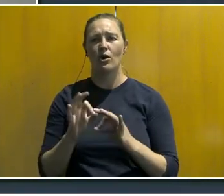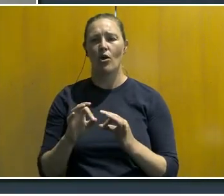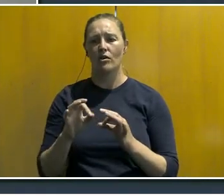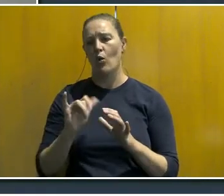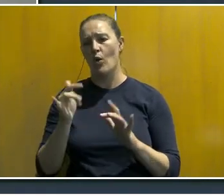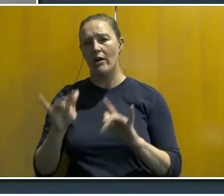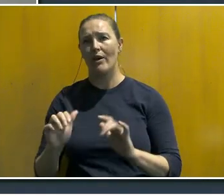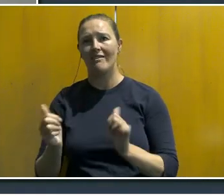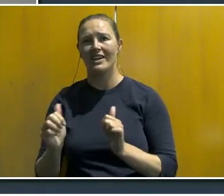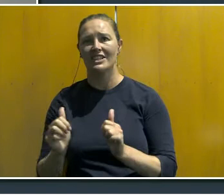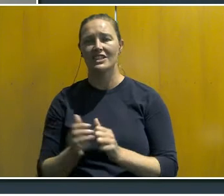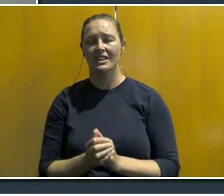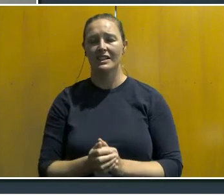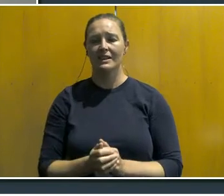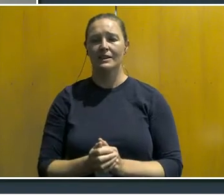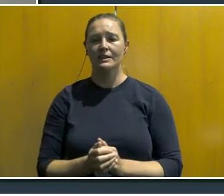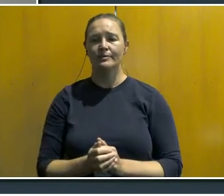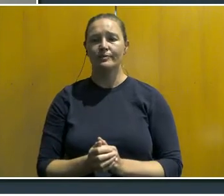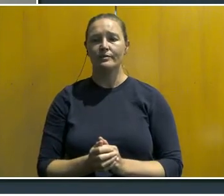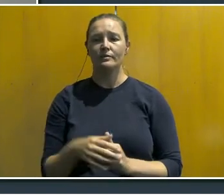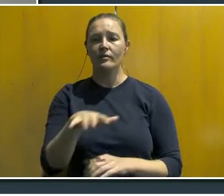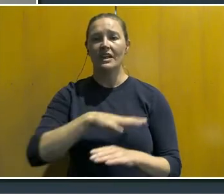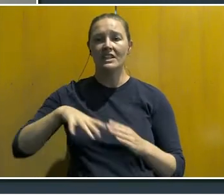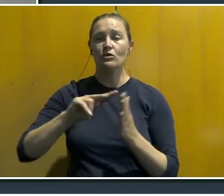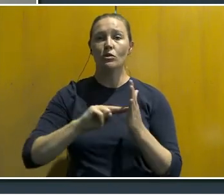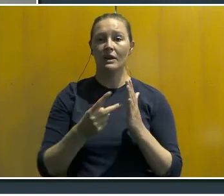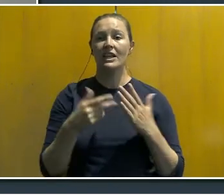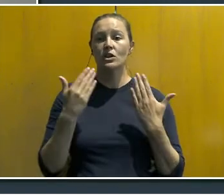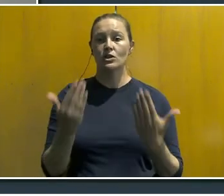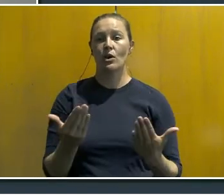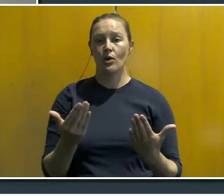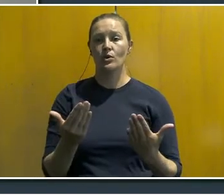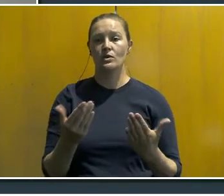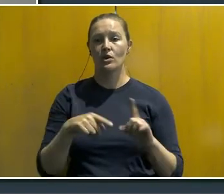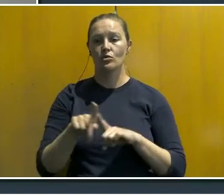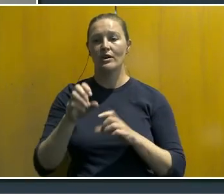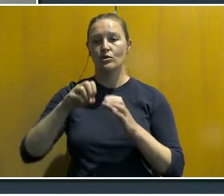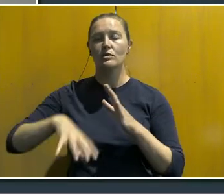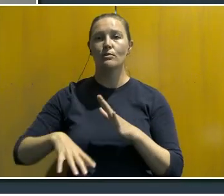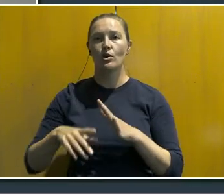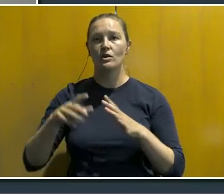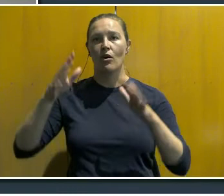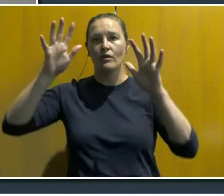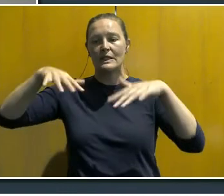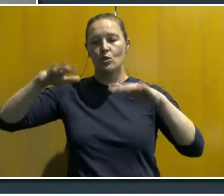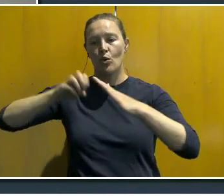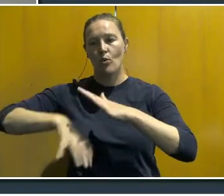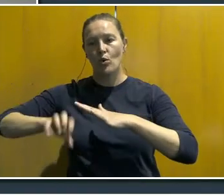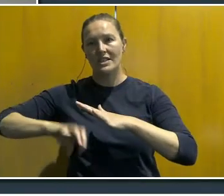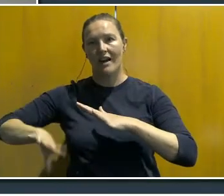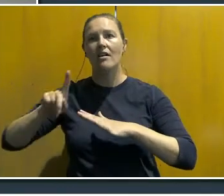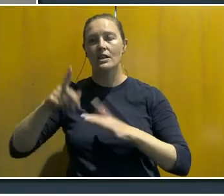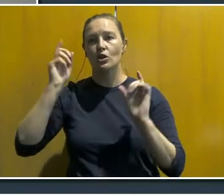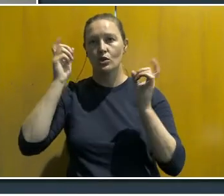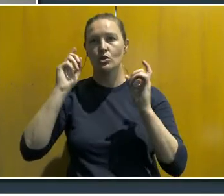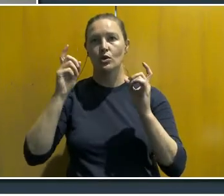finished. In the district plan, it is recognised that adequate disposal of stormwater is a concern in heavy